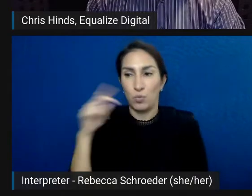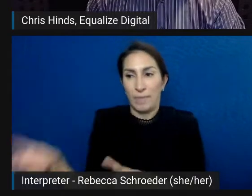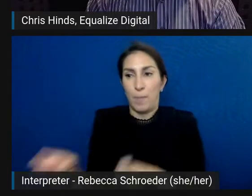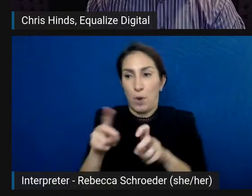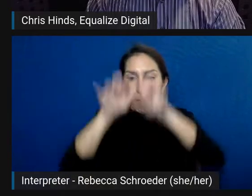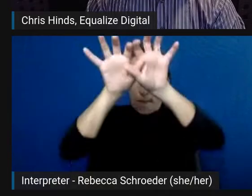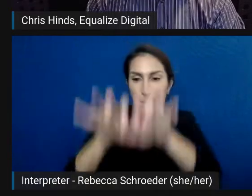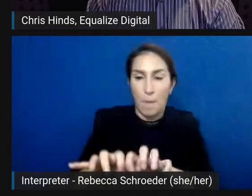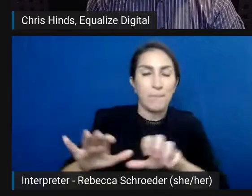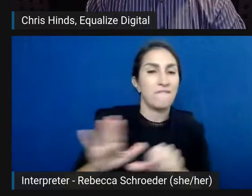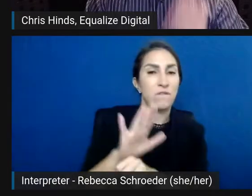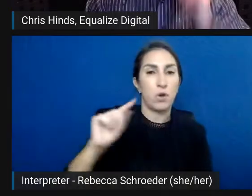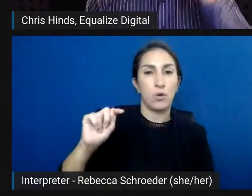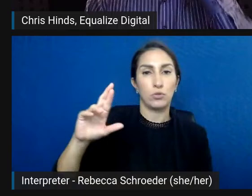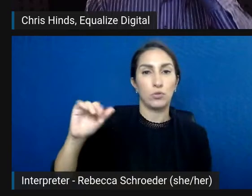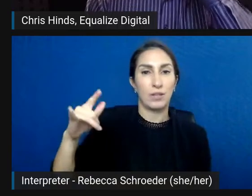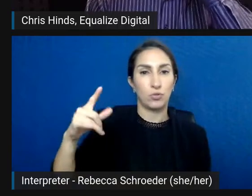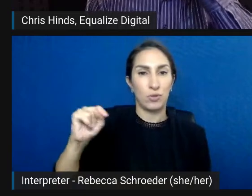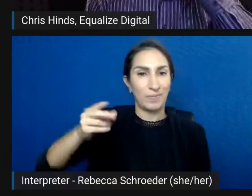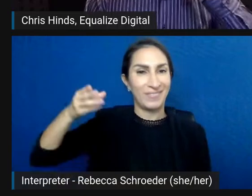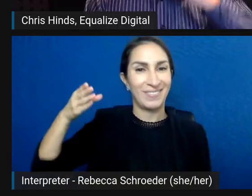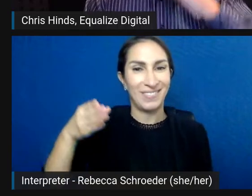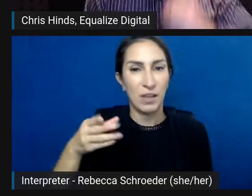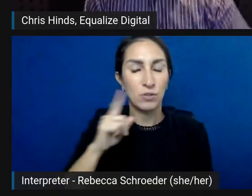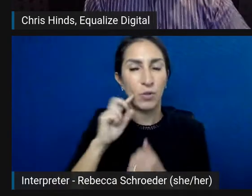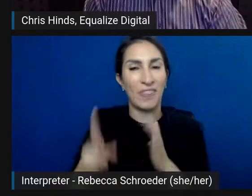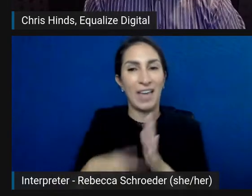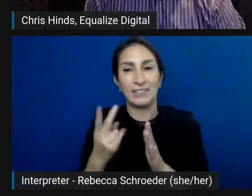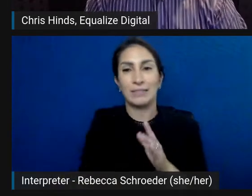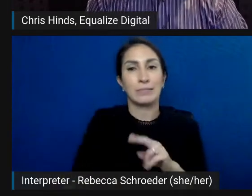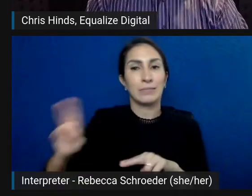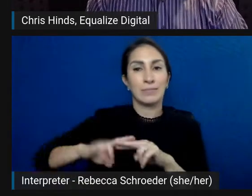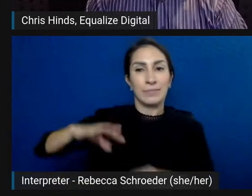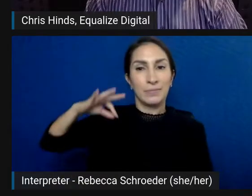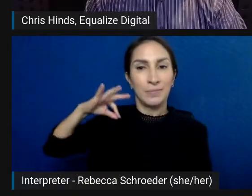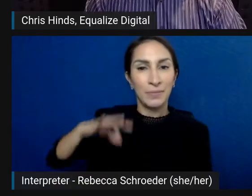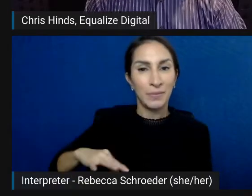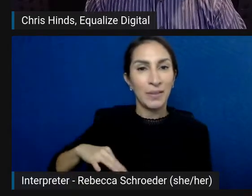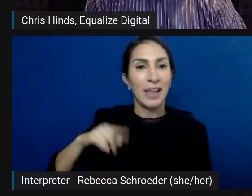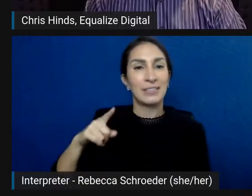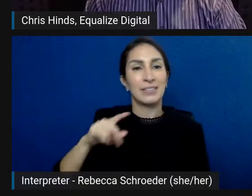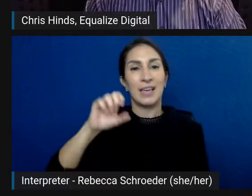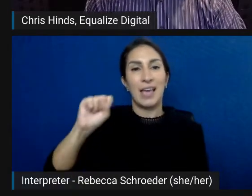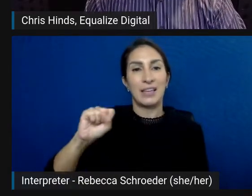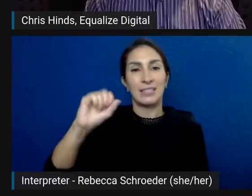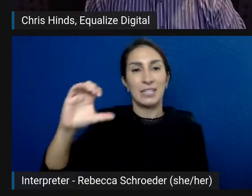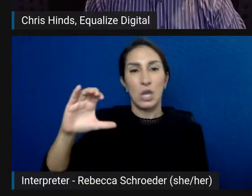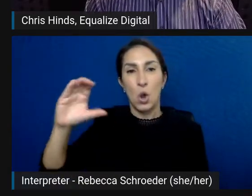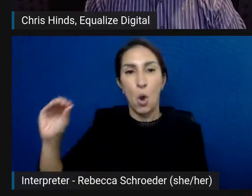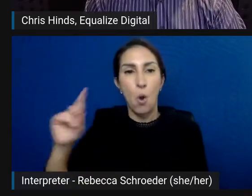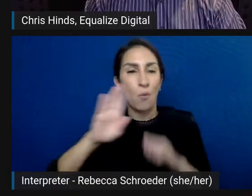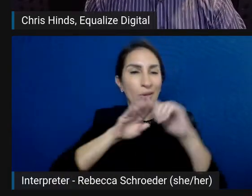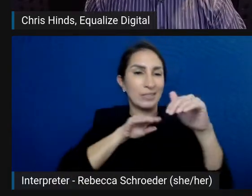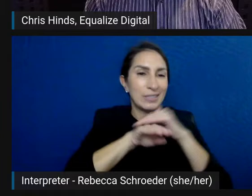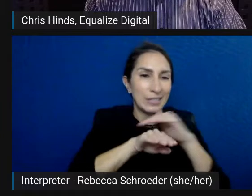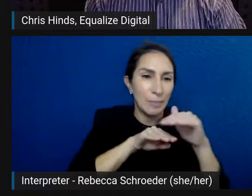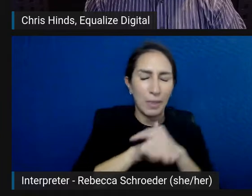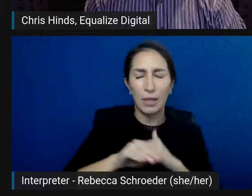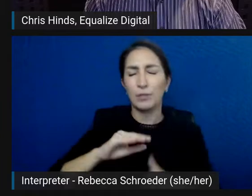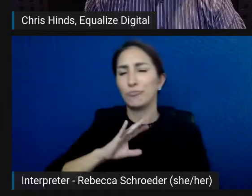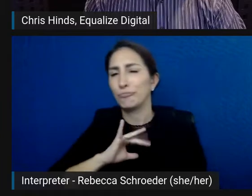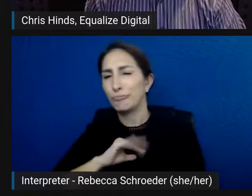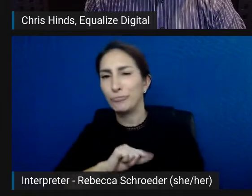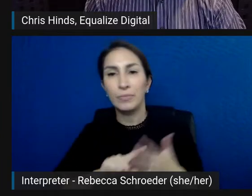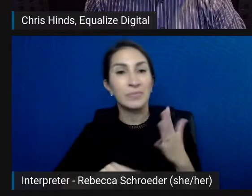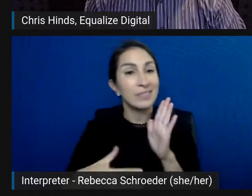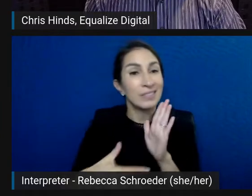the podcast episode. So that doubles as an SEO thing, that's an accessibility thing. But also, like, sometimes I just want to go